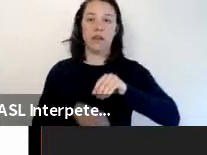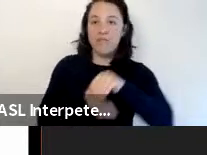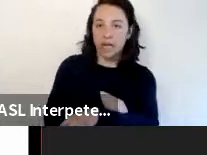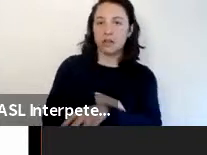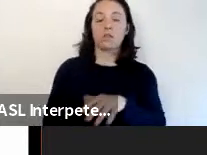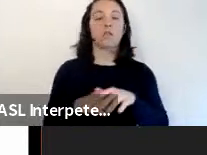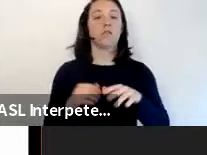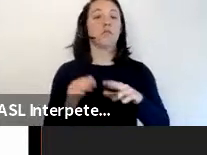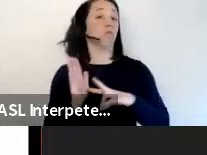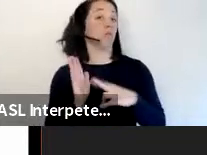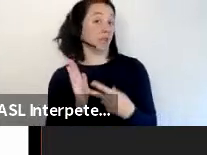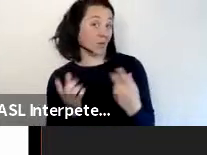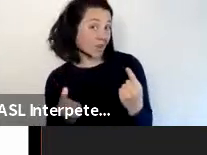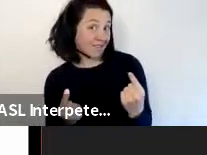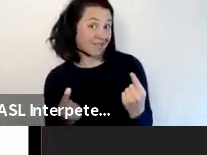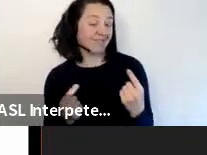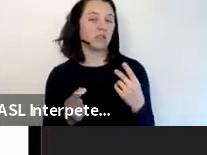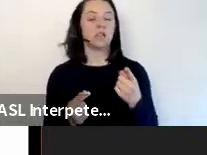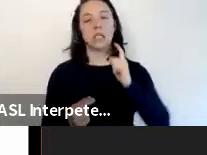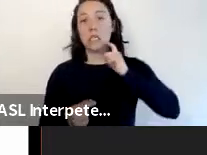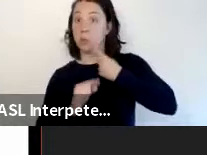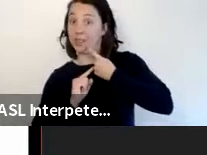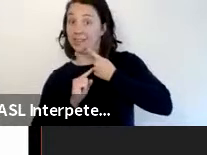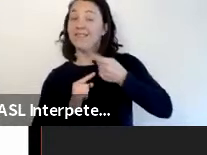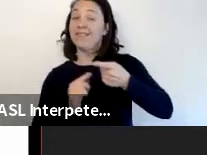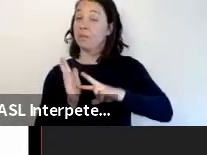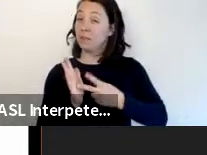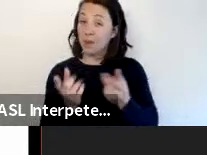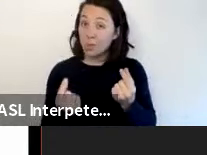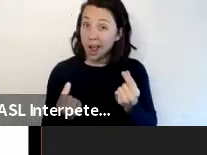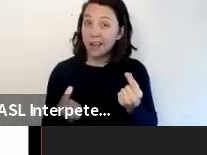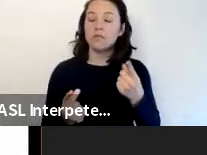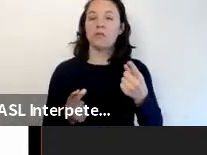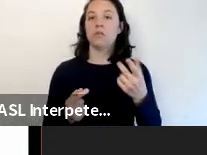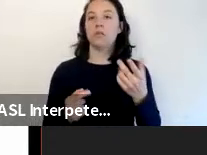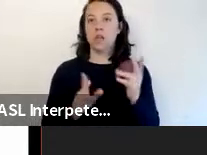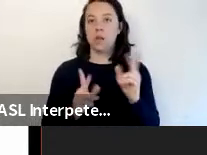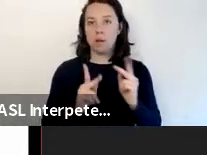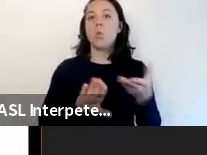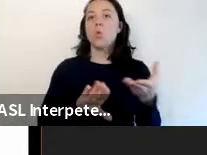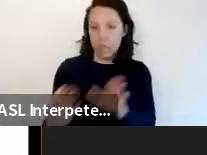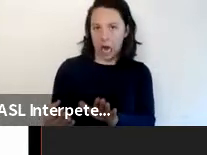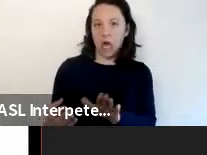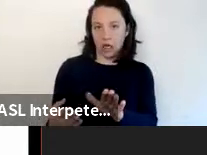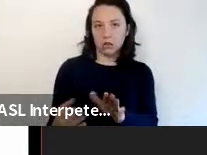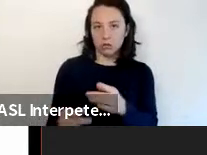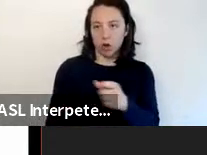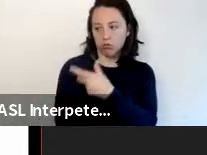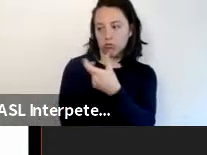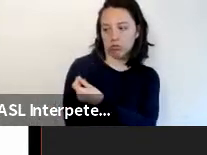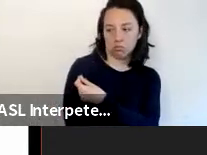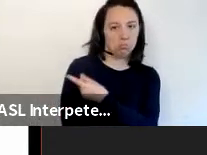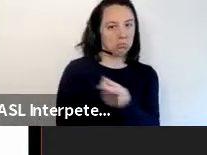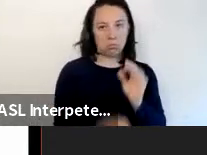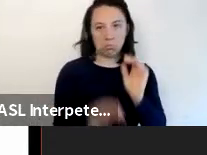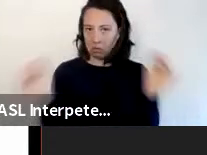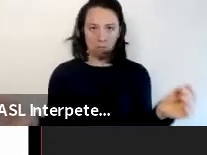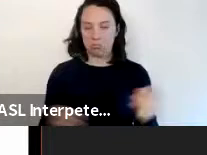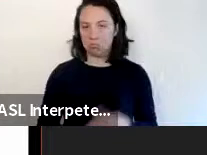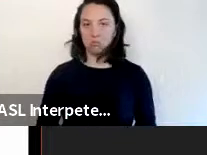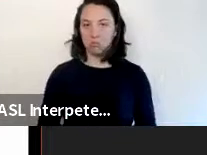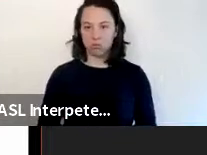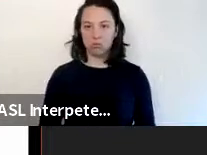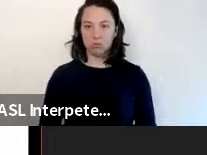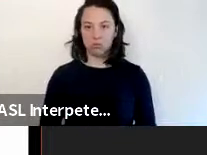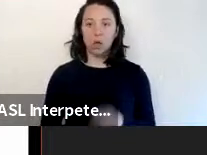no, and when I say serious, I mean dying from this or having a reaction where your